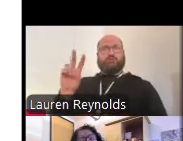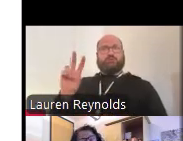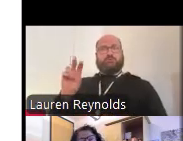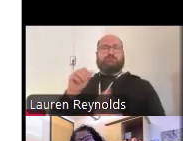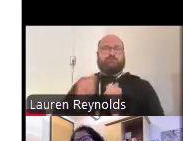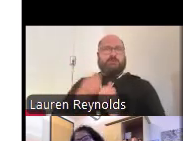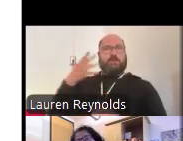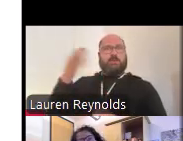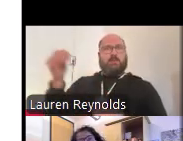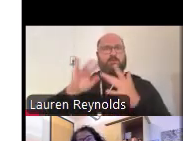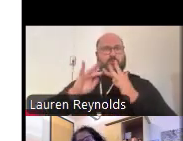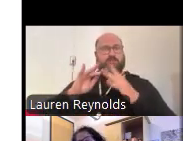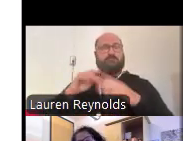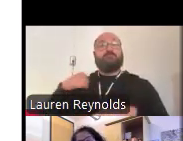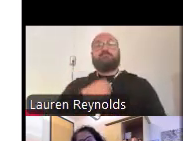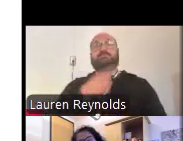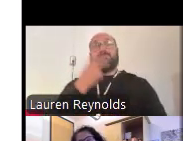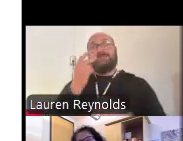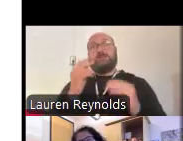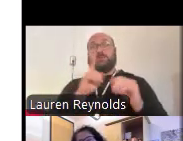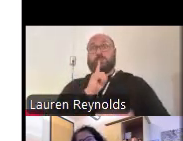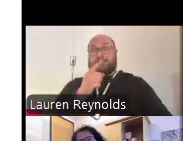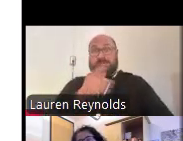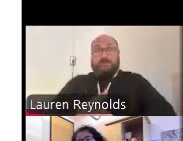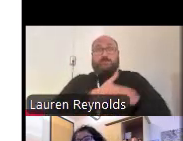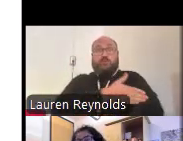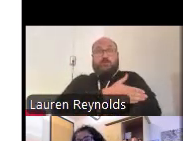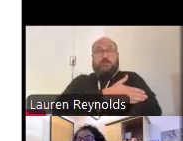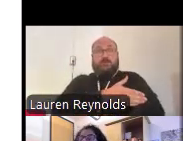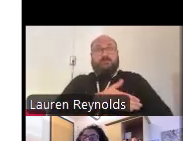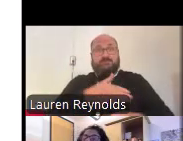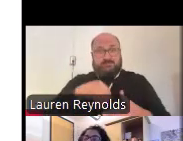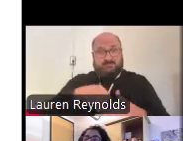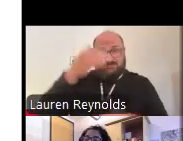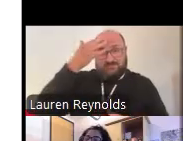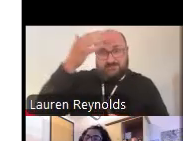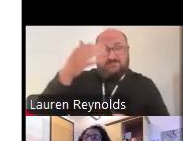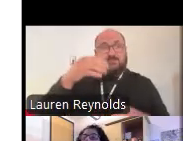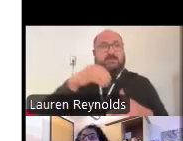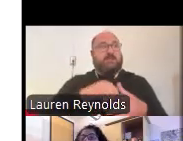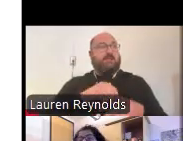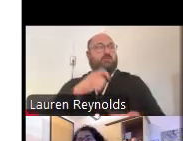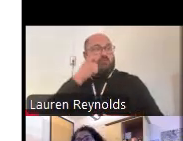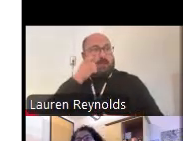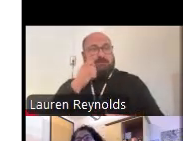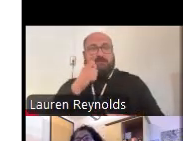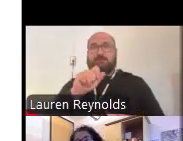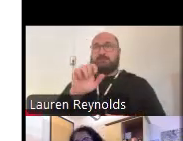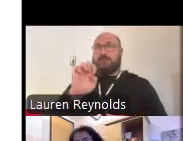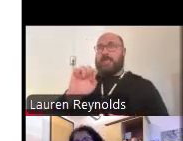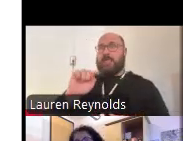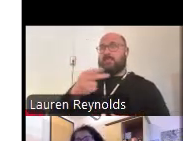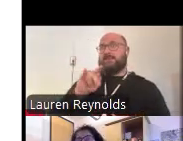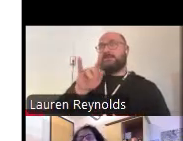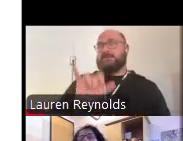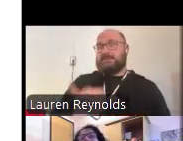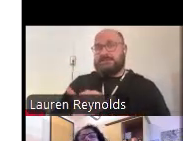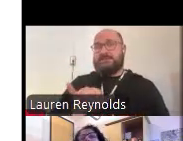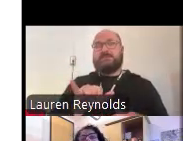seen real improvements in the identification of autism by race, ethnicity, and by socioeconomic